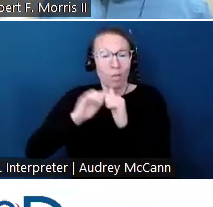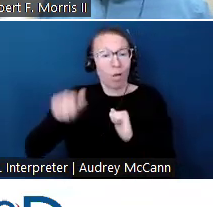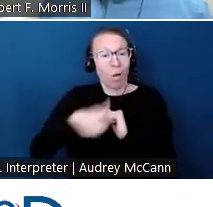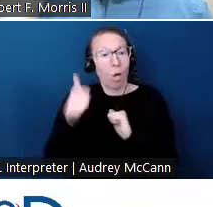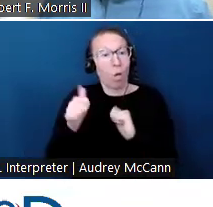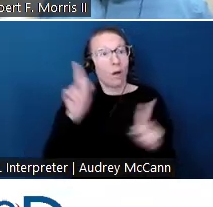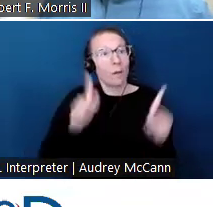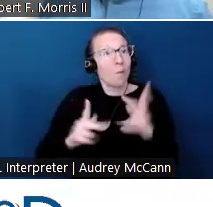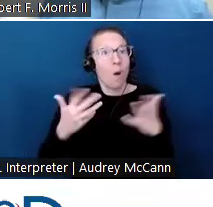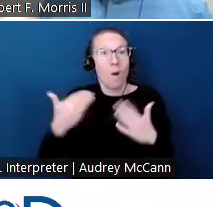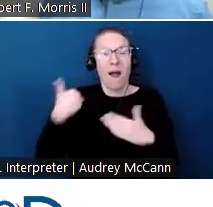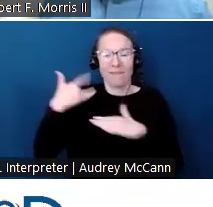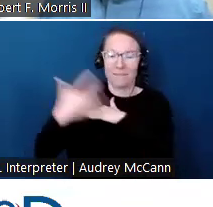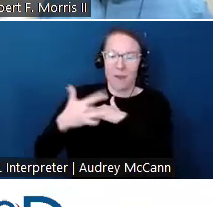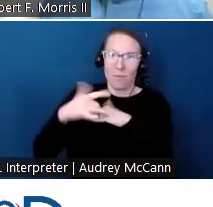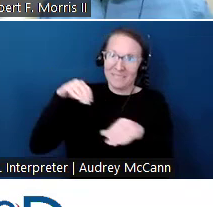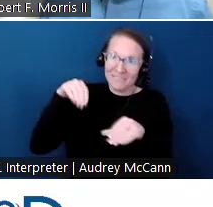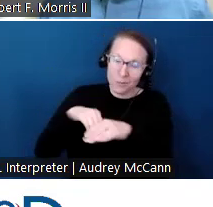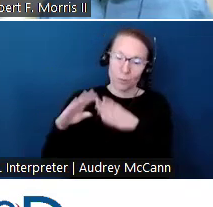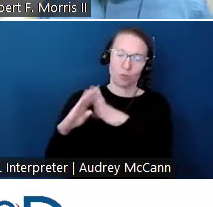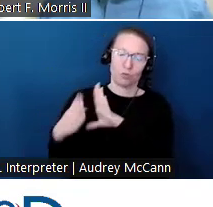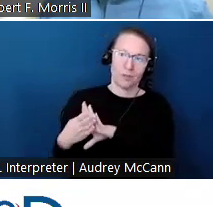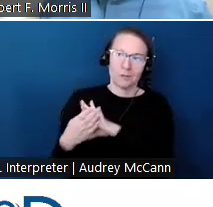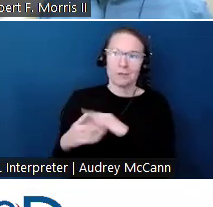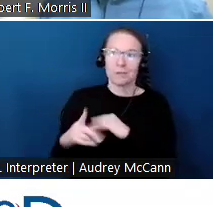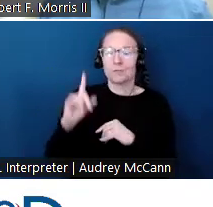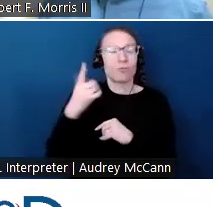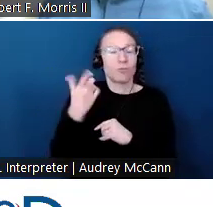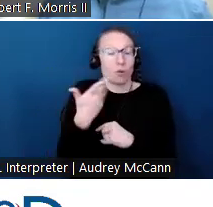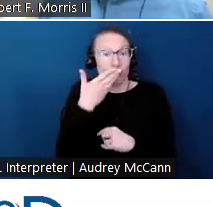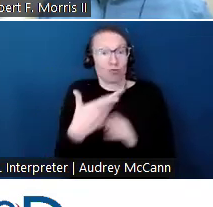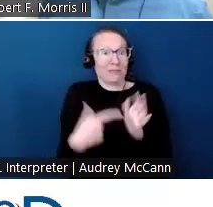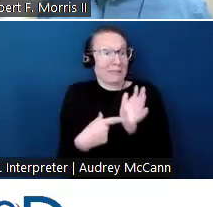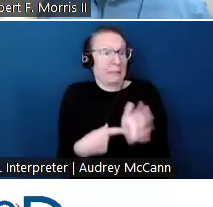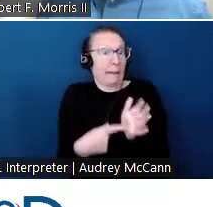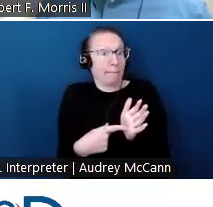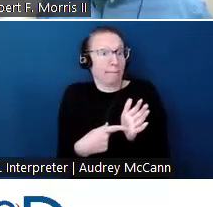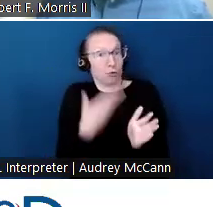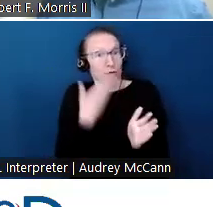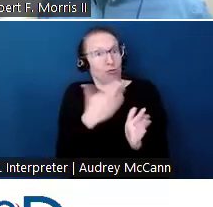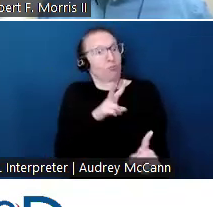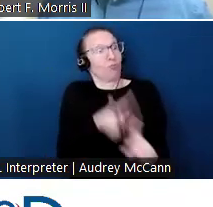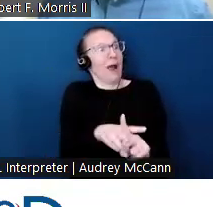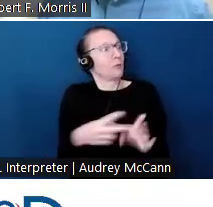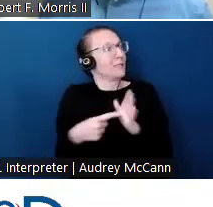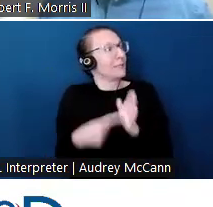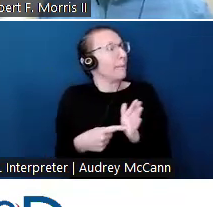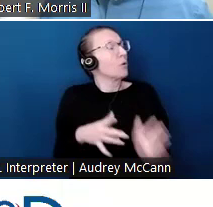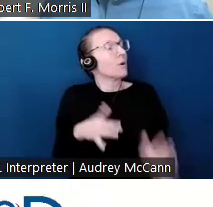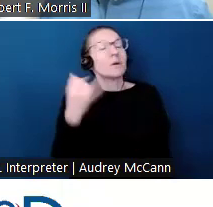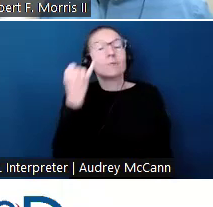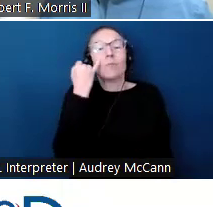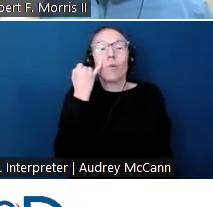what's available in the community. Just a practical example. Let's say you have a